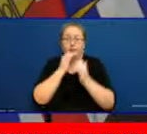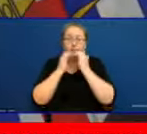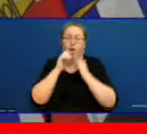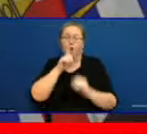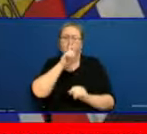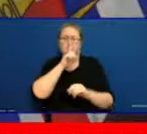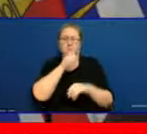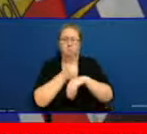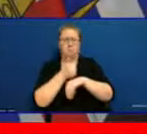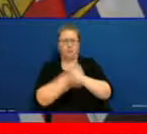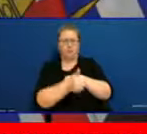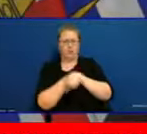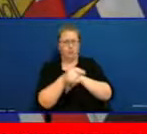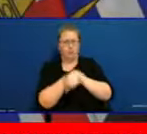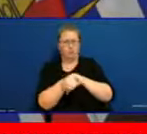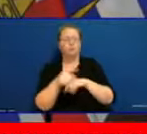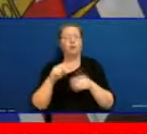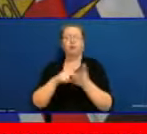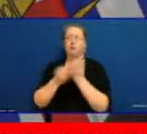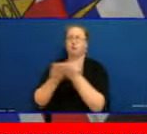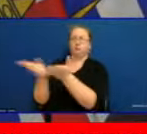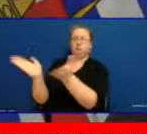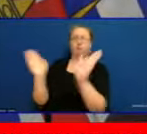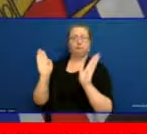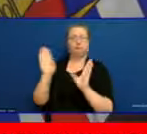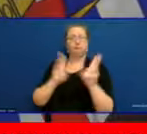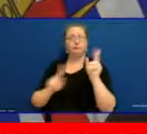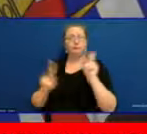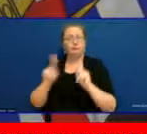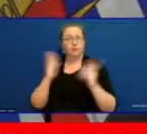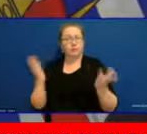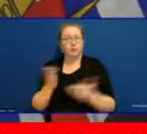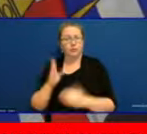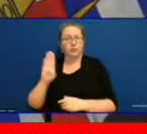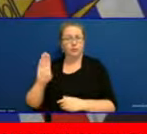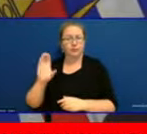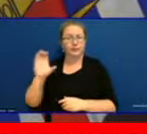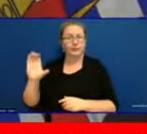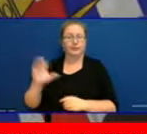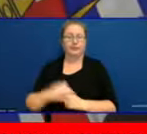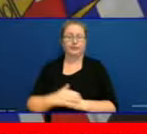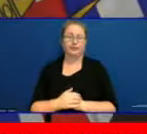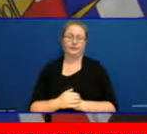in the wrong way? And I don't mean your office, I mean just the general British Columbia public.